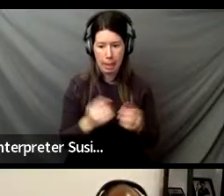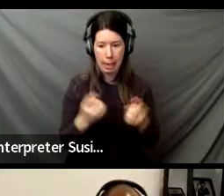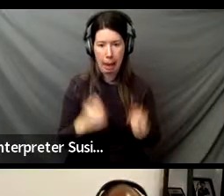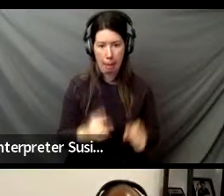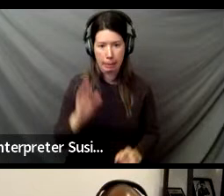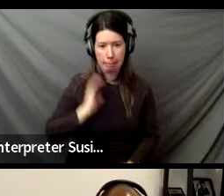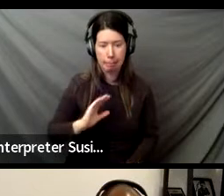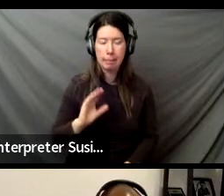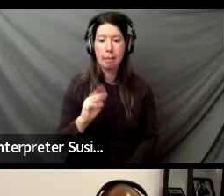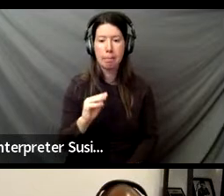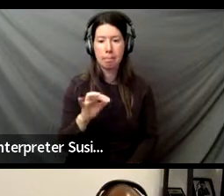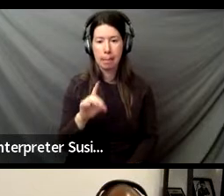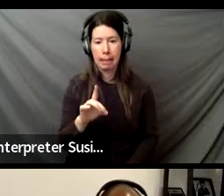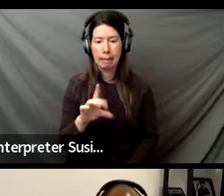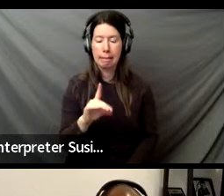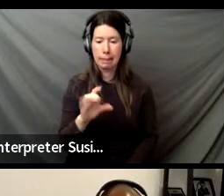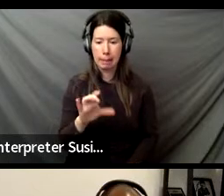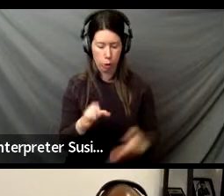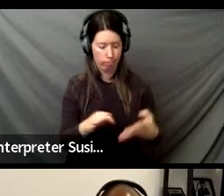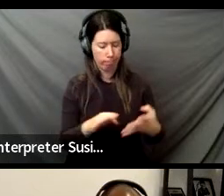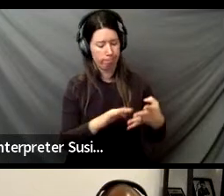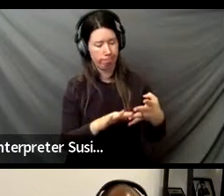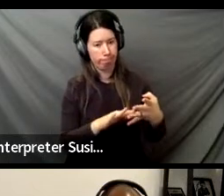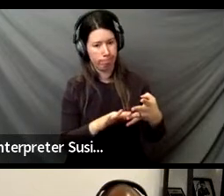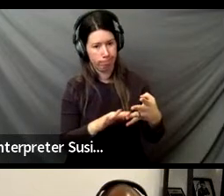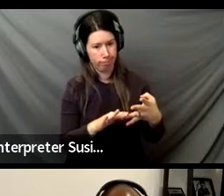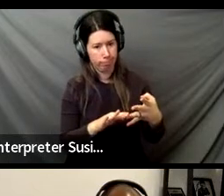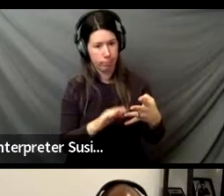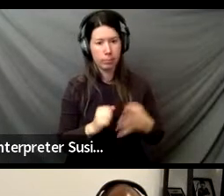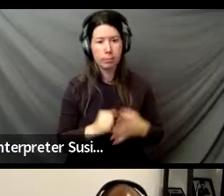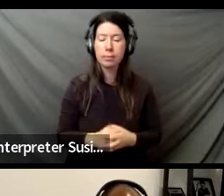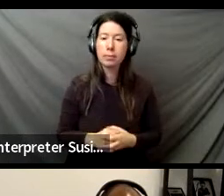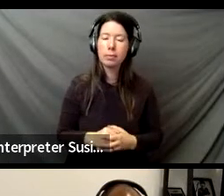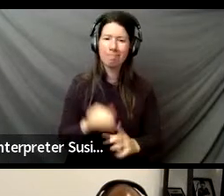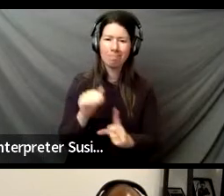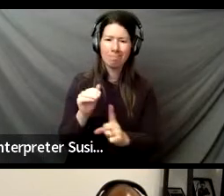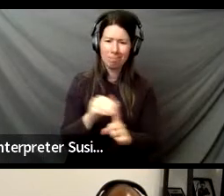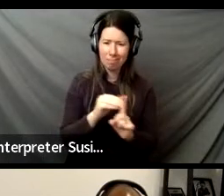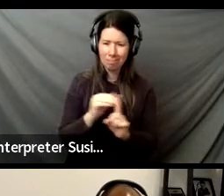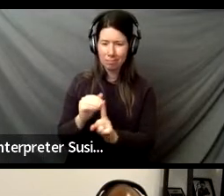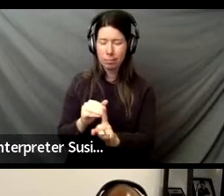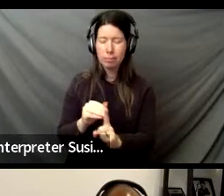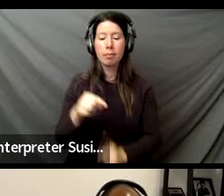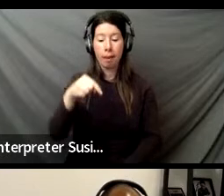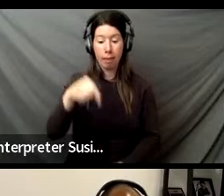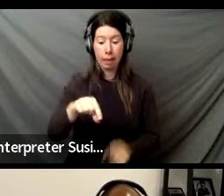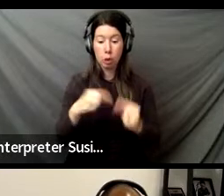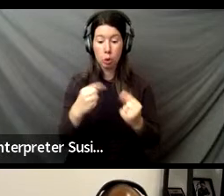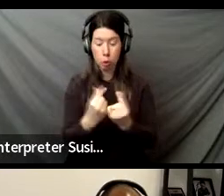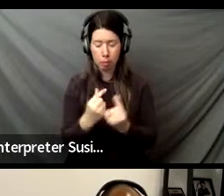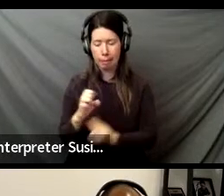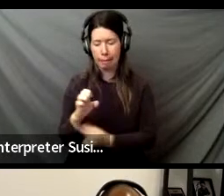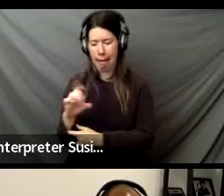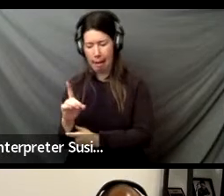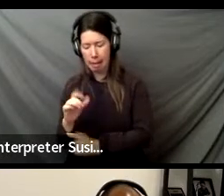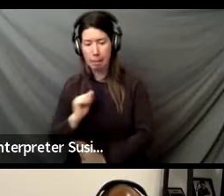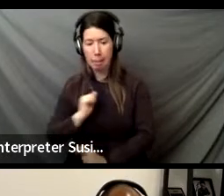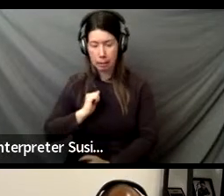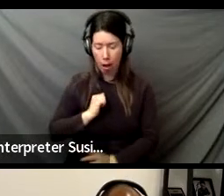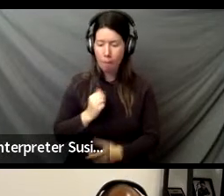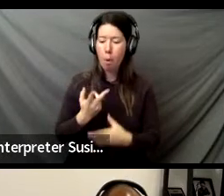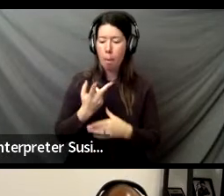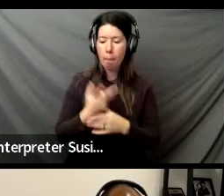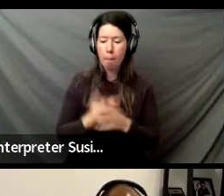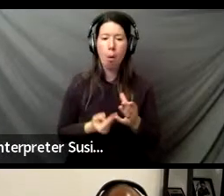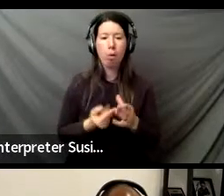mid-December. I just want to remind everyone that this group, Ed and I are both seated